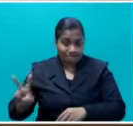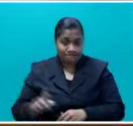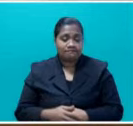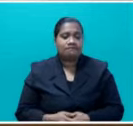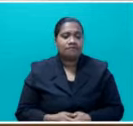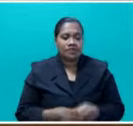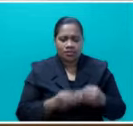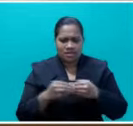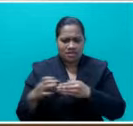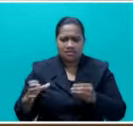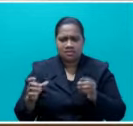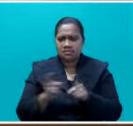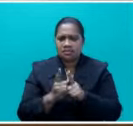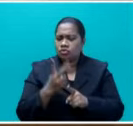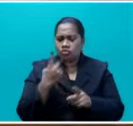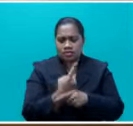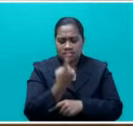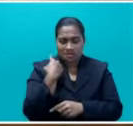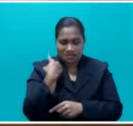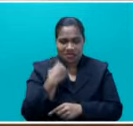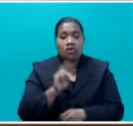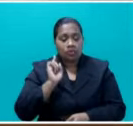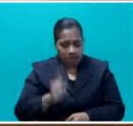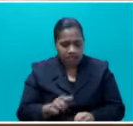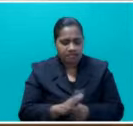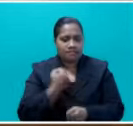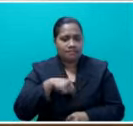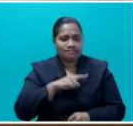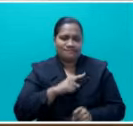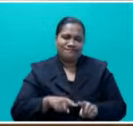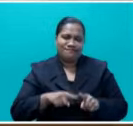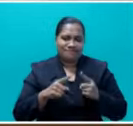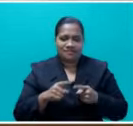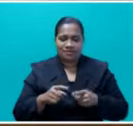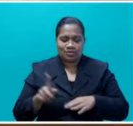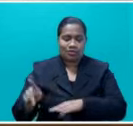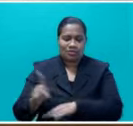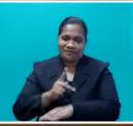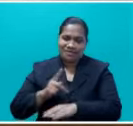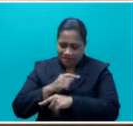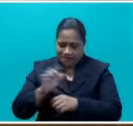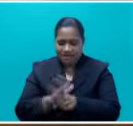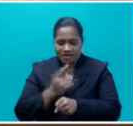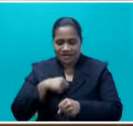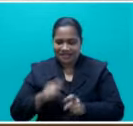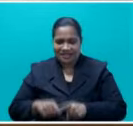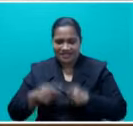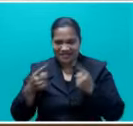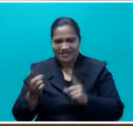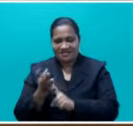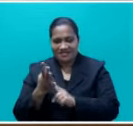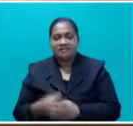ago. This is what makes us unique as a Pacific. This is our strength. It is what I, as chair of the